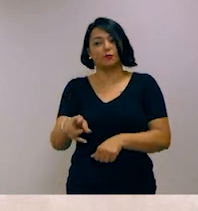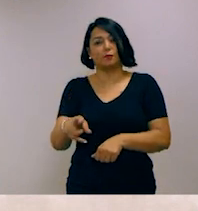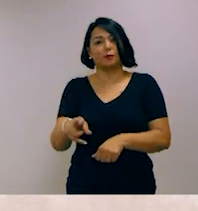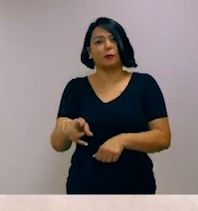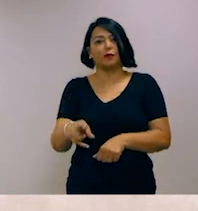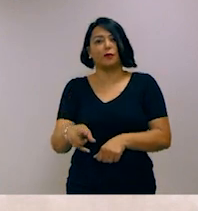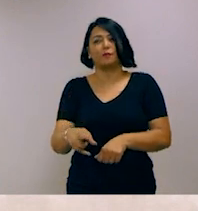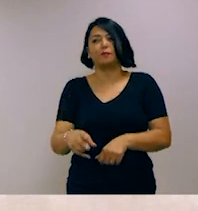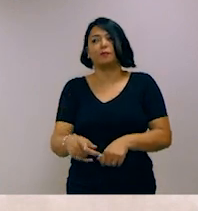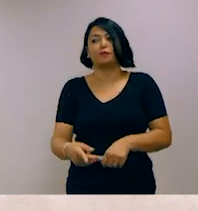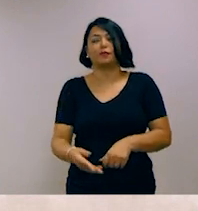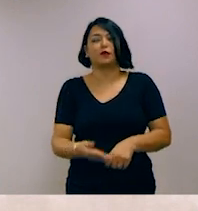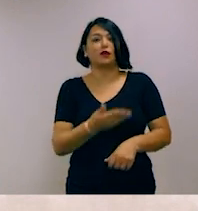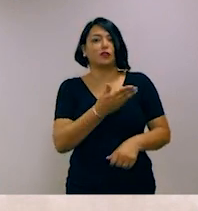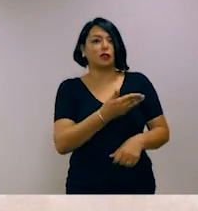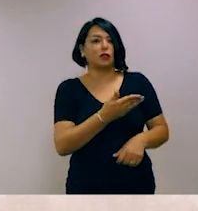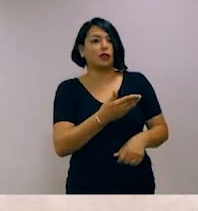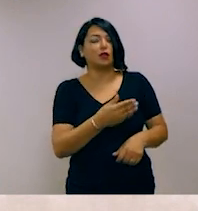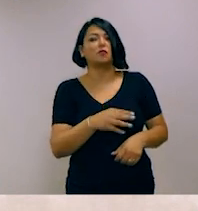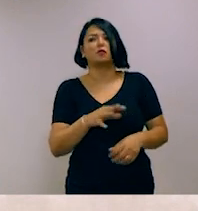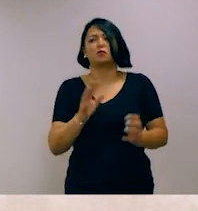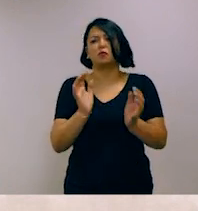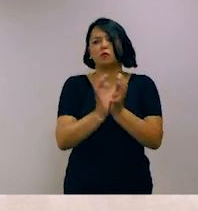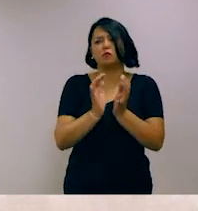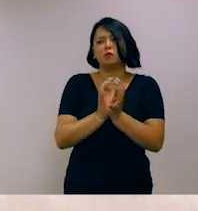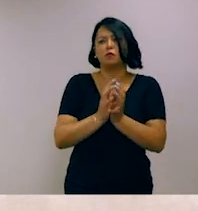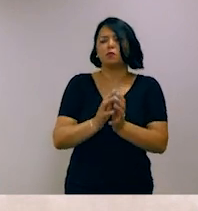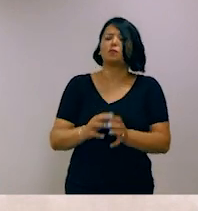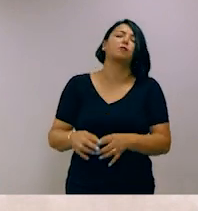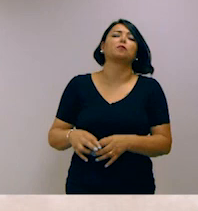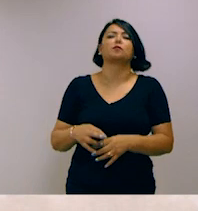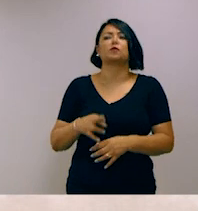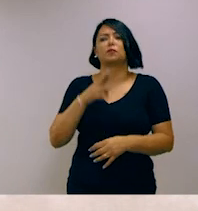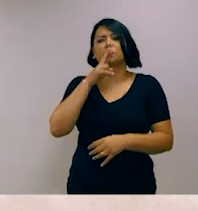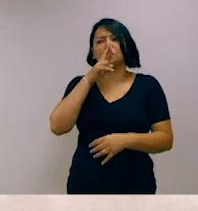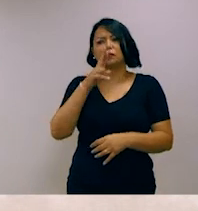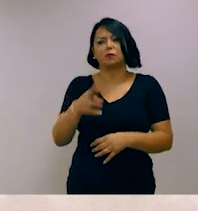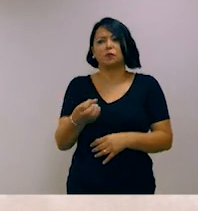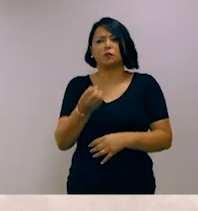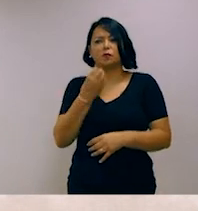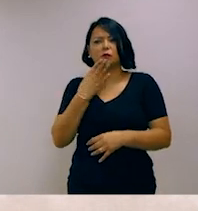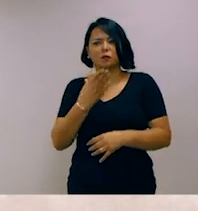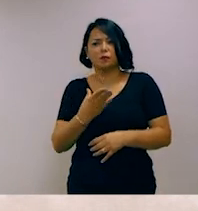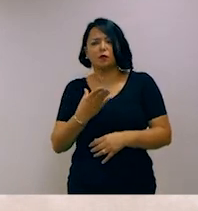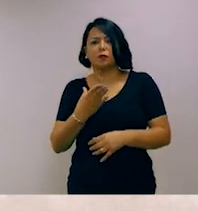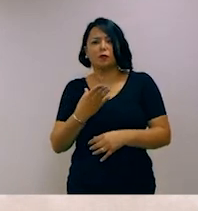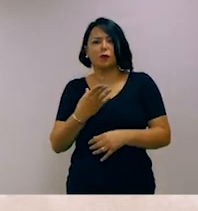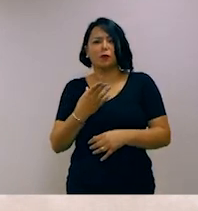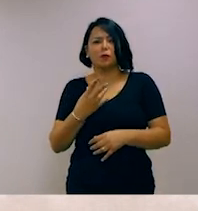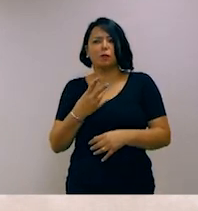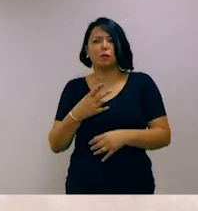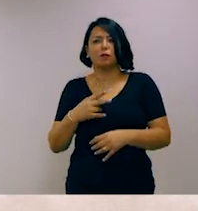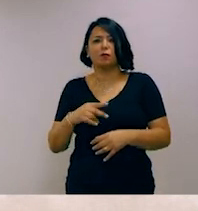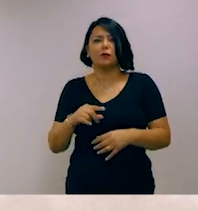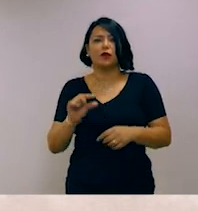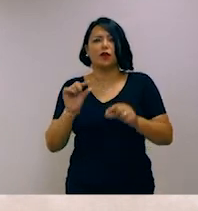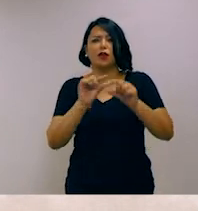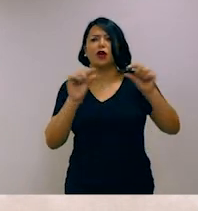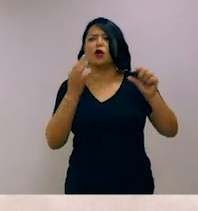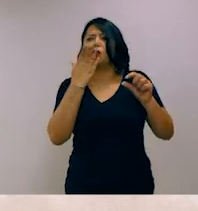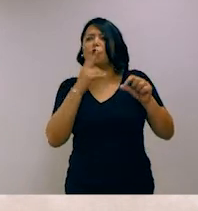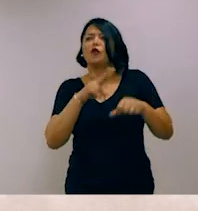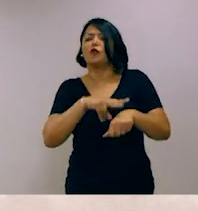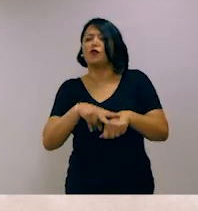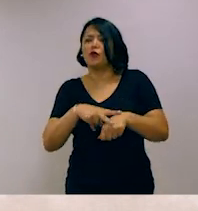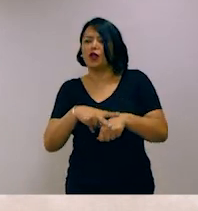really green accuracy, but here I already had green accuracies. And it's not so green, right? But over